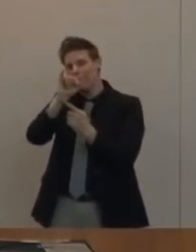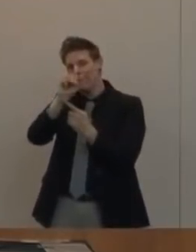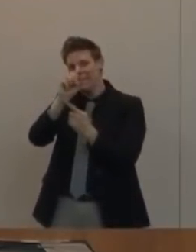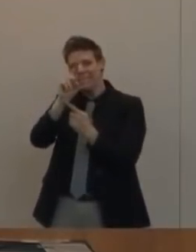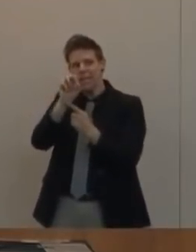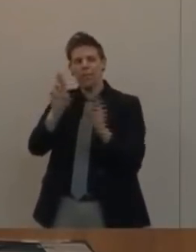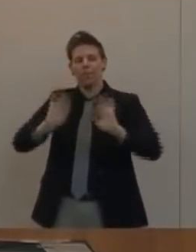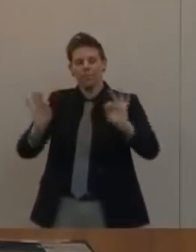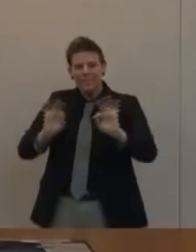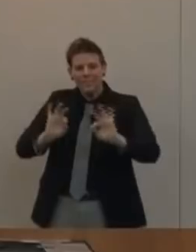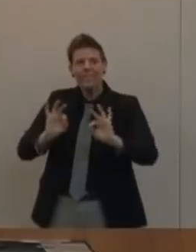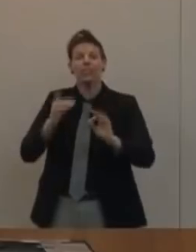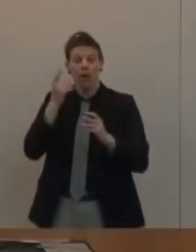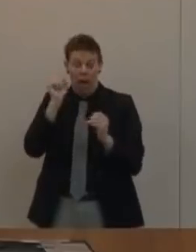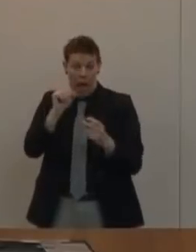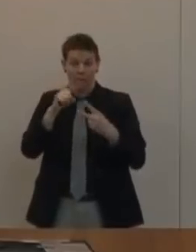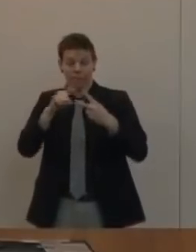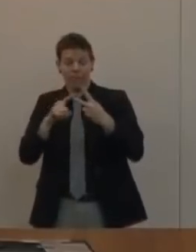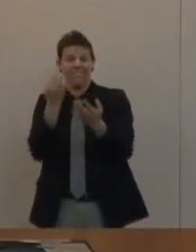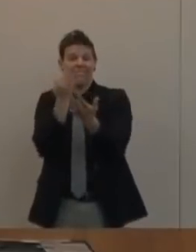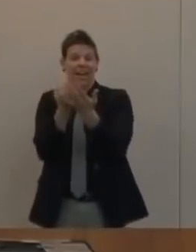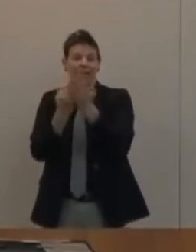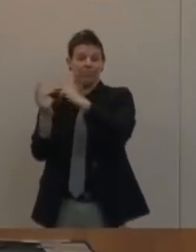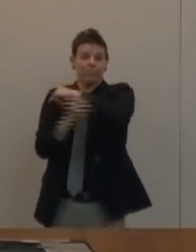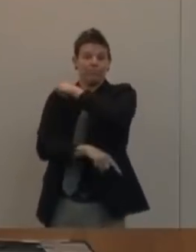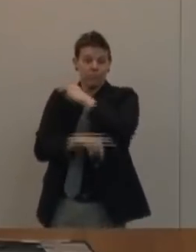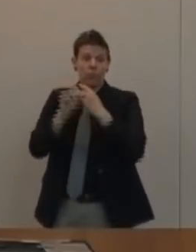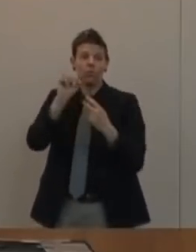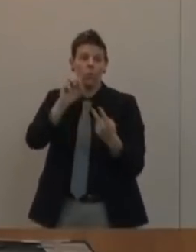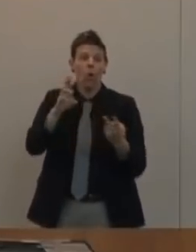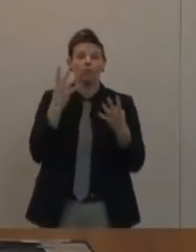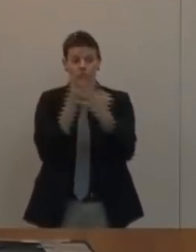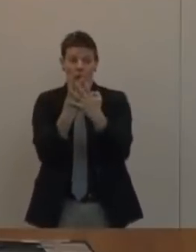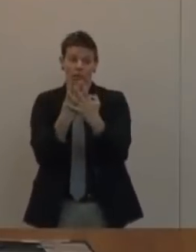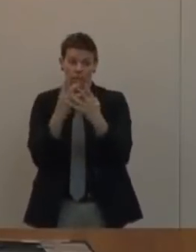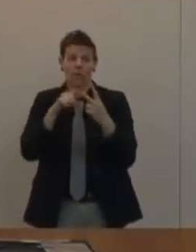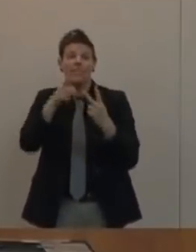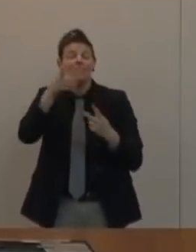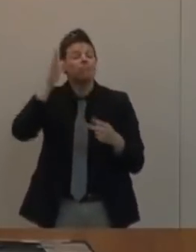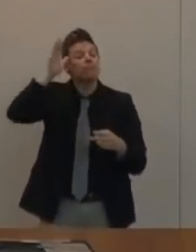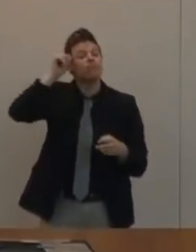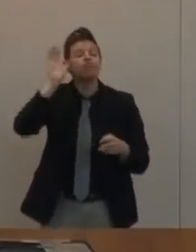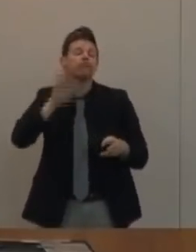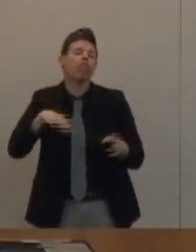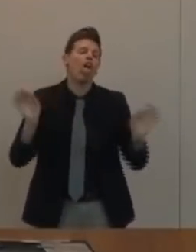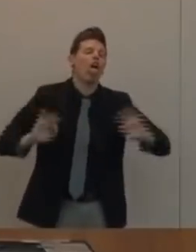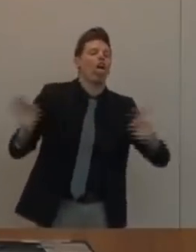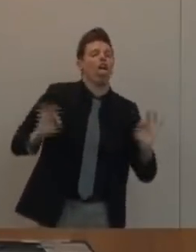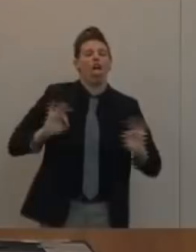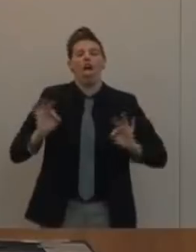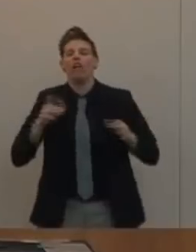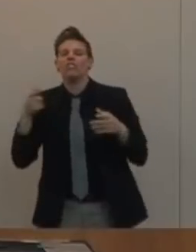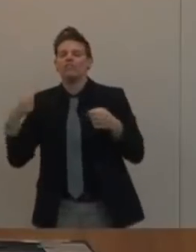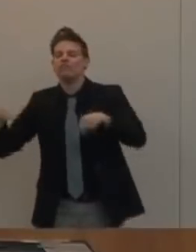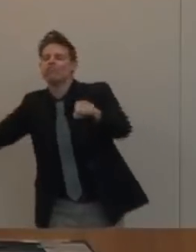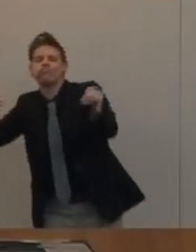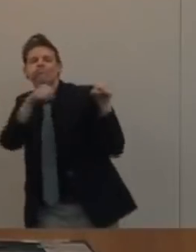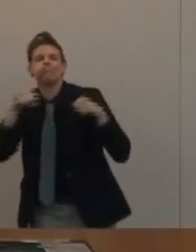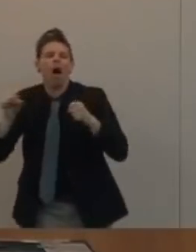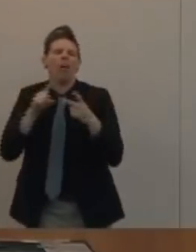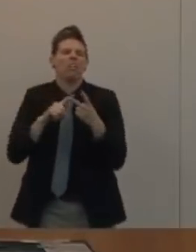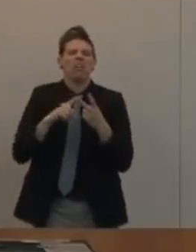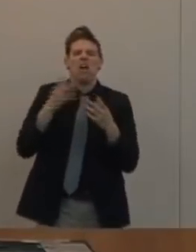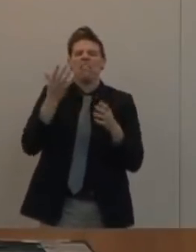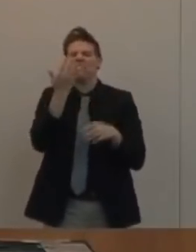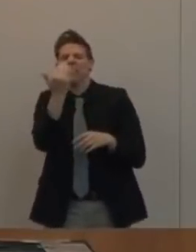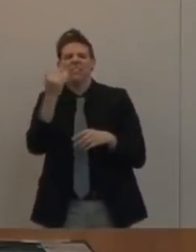you're congregating with 20 or 30 others on a bicycle ride or a motorcycle ride or a picnic,